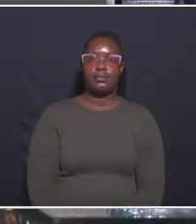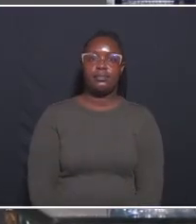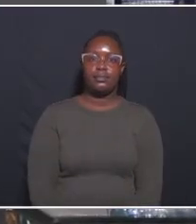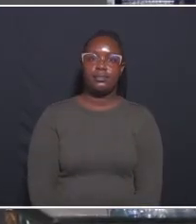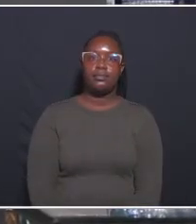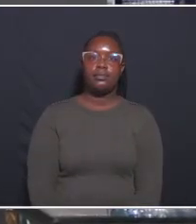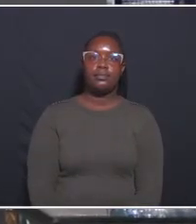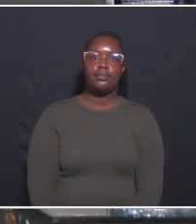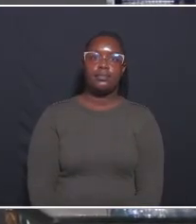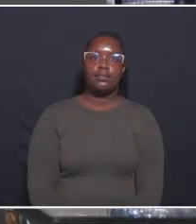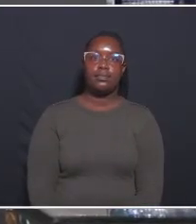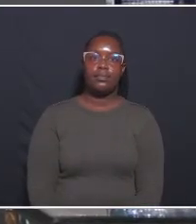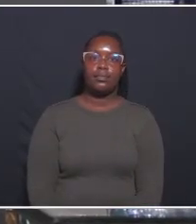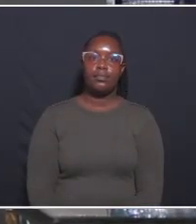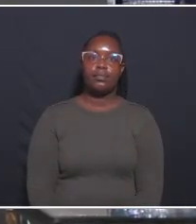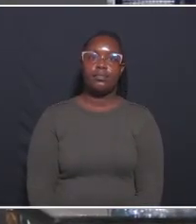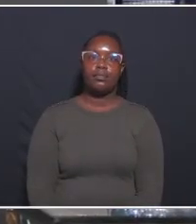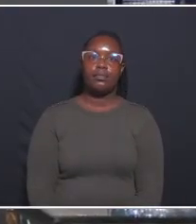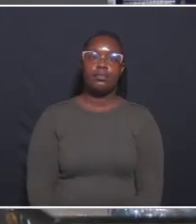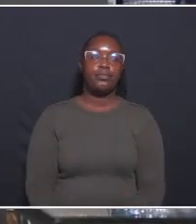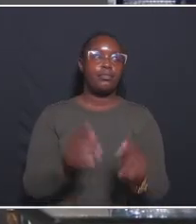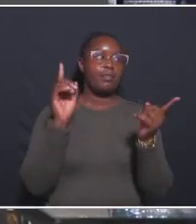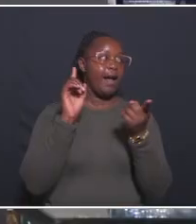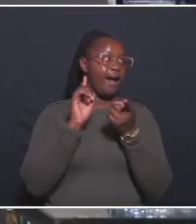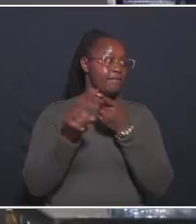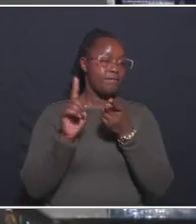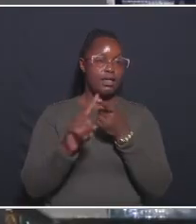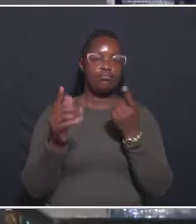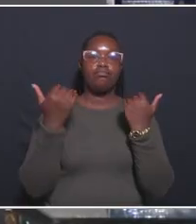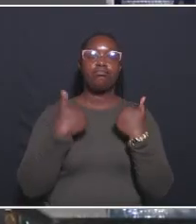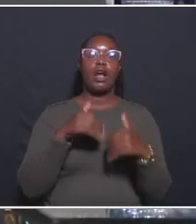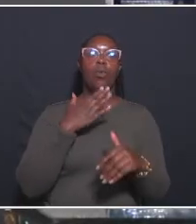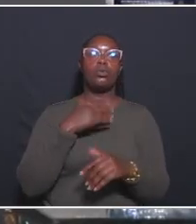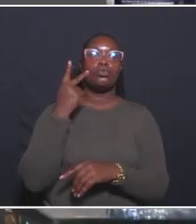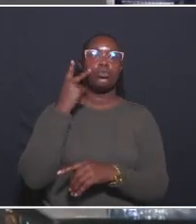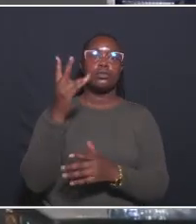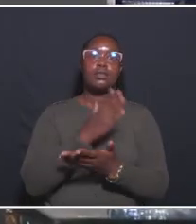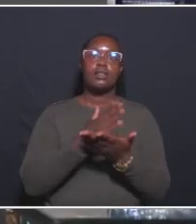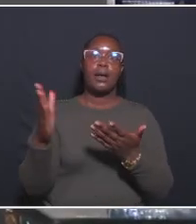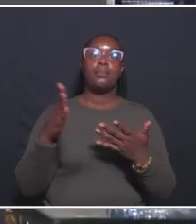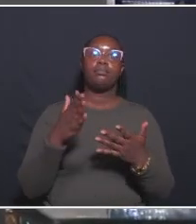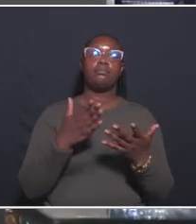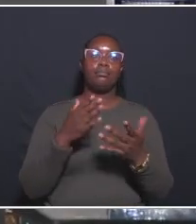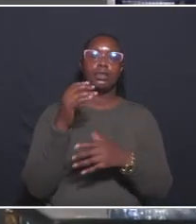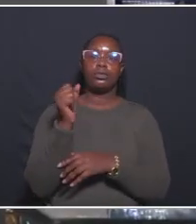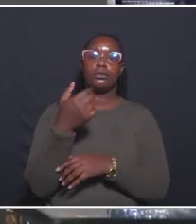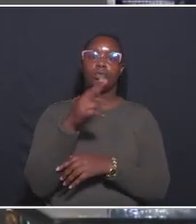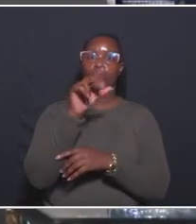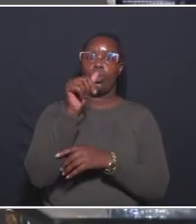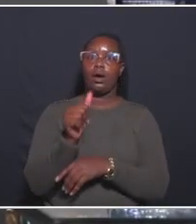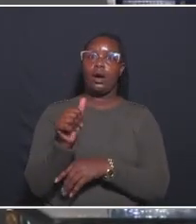Thank you. First, I would like to say that in regards to Sugar, I'll be